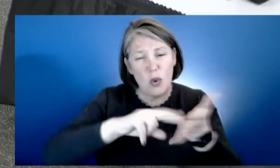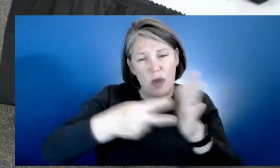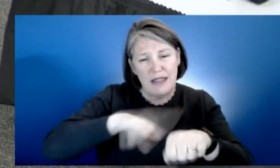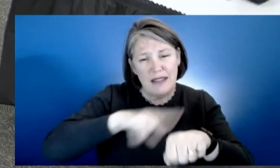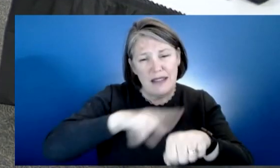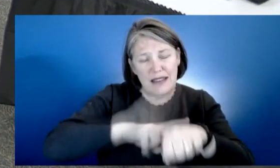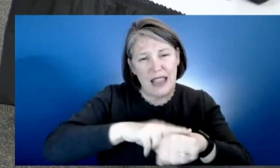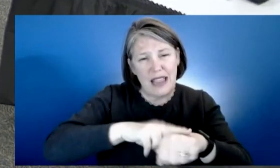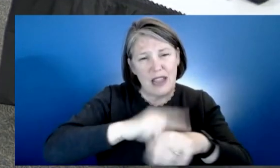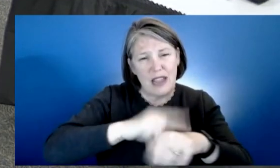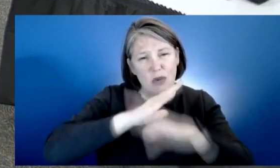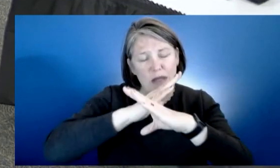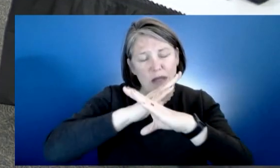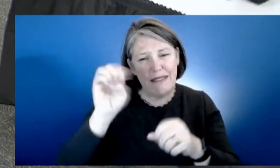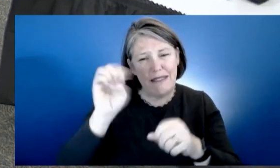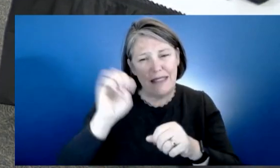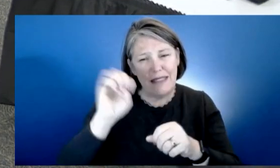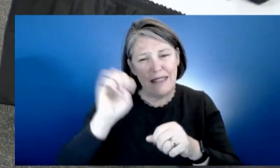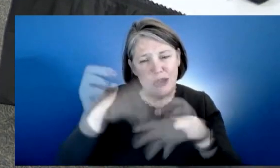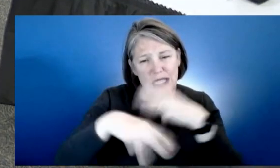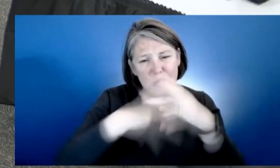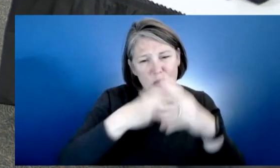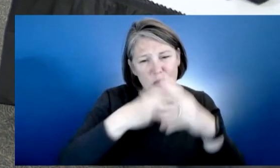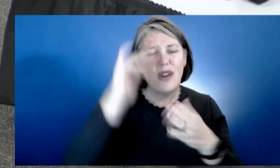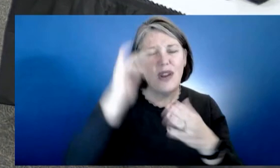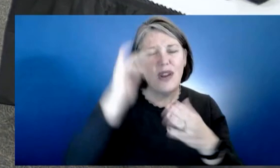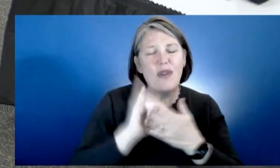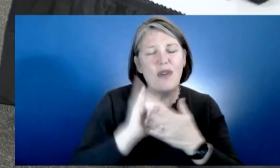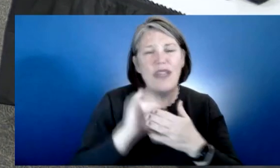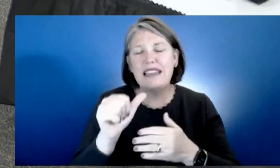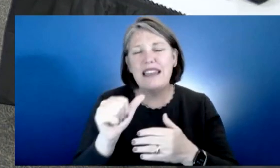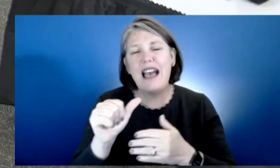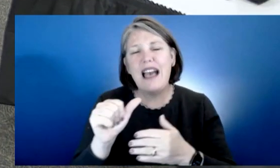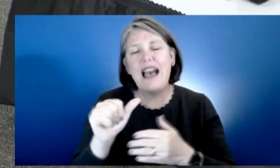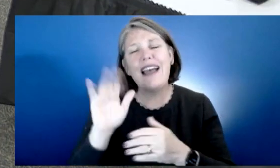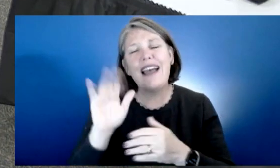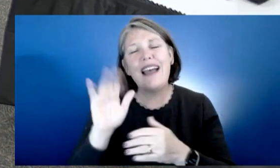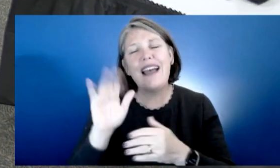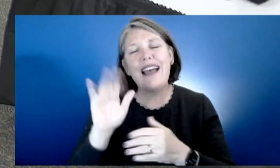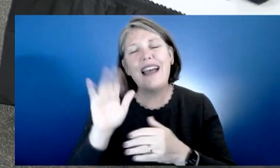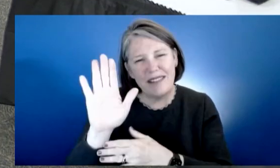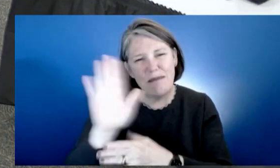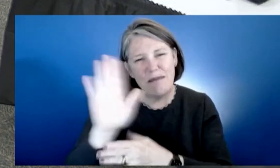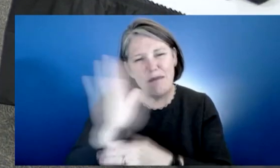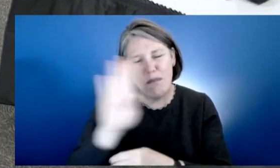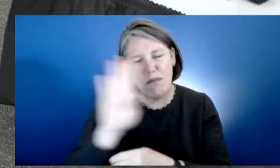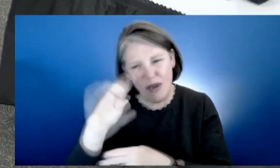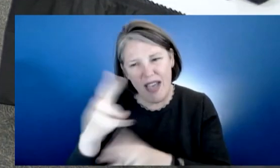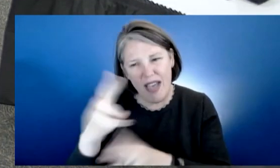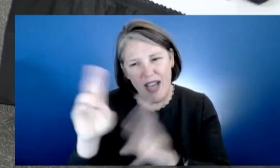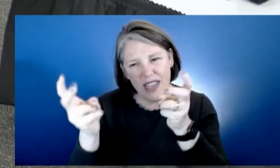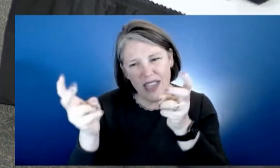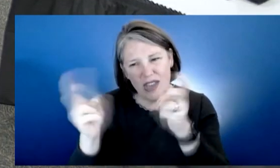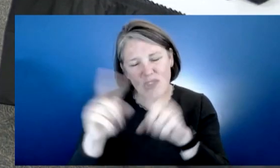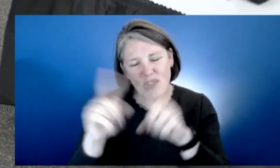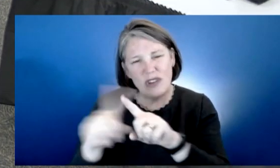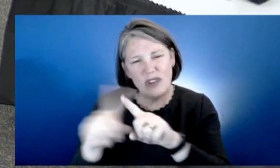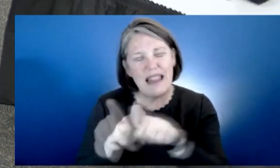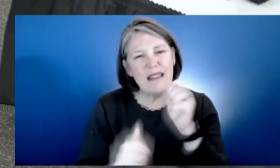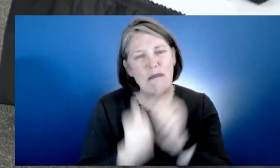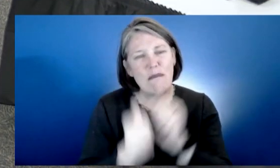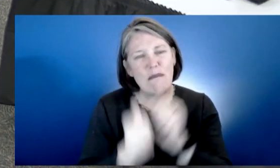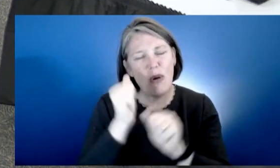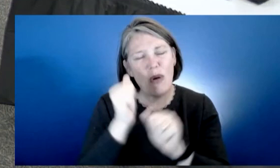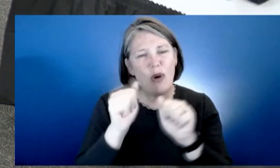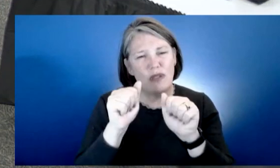of the emergency rule. And I know that's not El Paso County Board of Health's issue, but as the most populous county